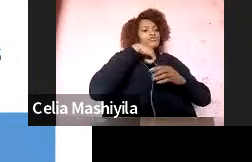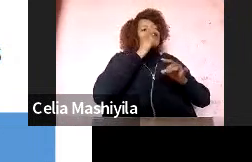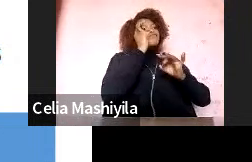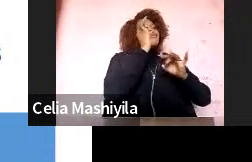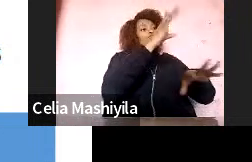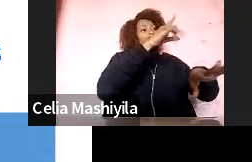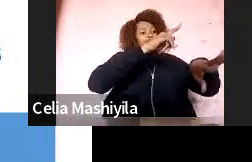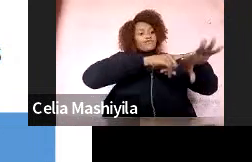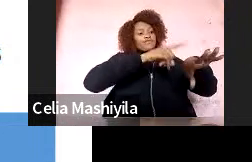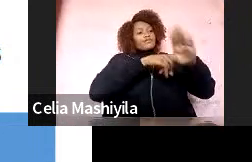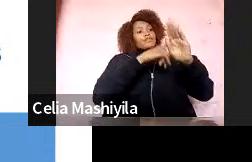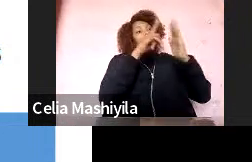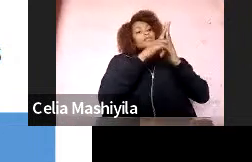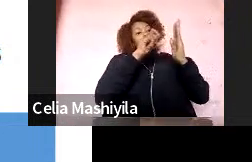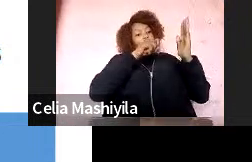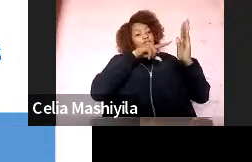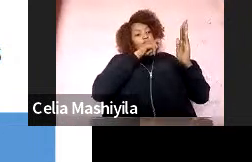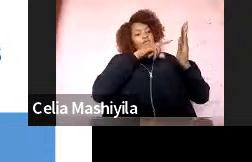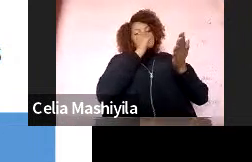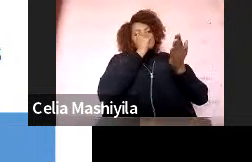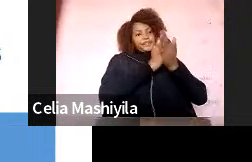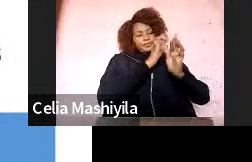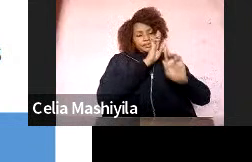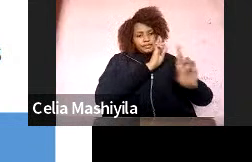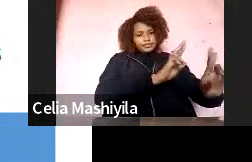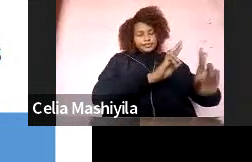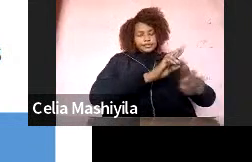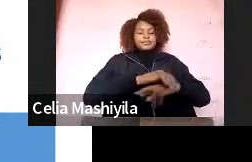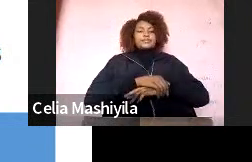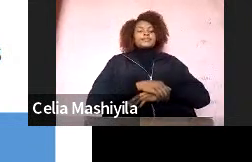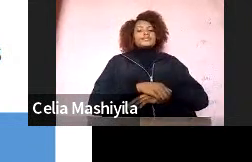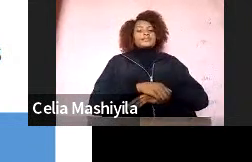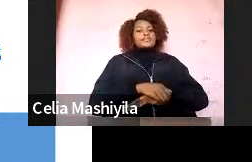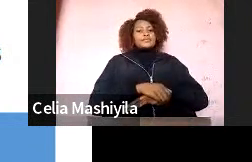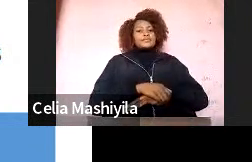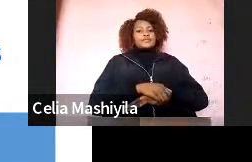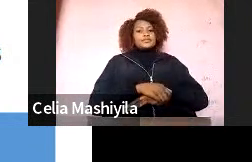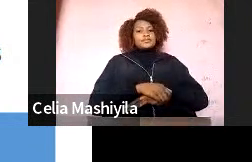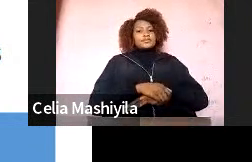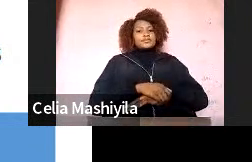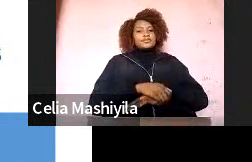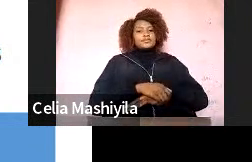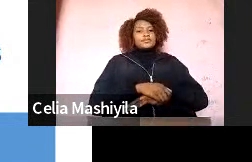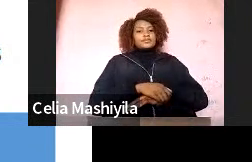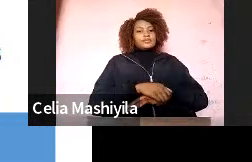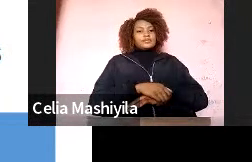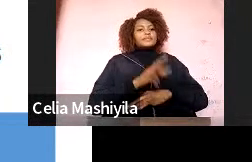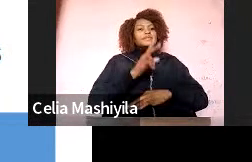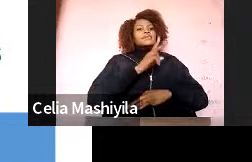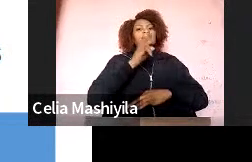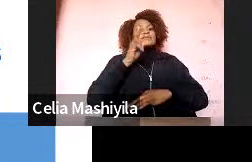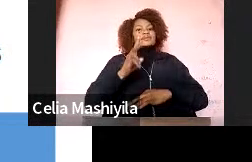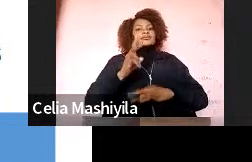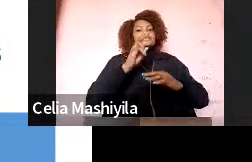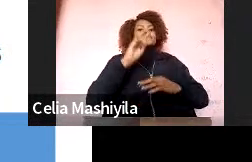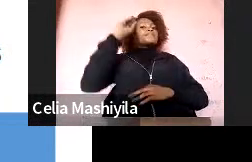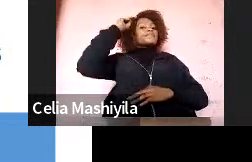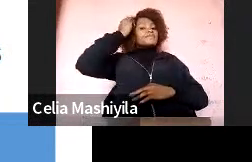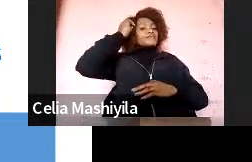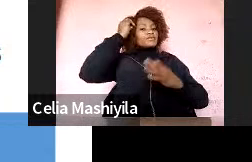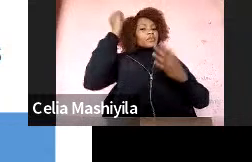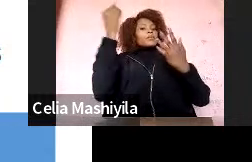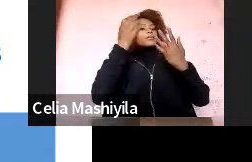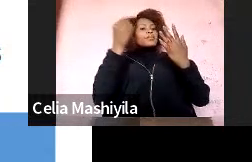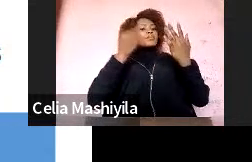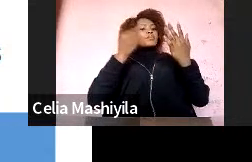Acquaint with the content of the letters. Acquaint with the requested information and provide it